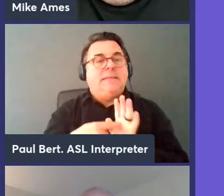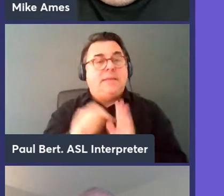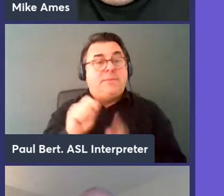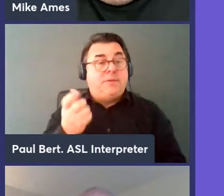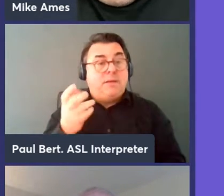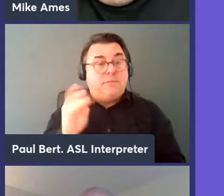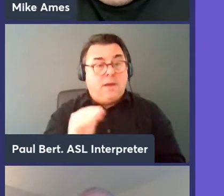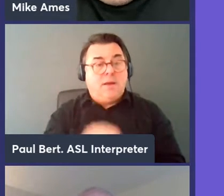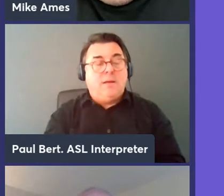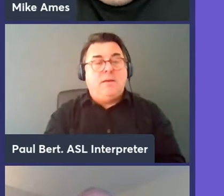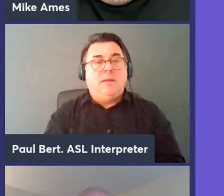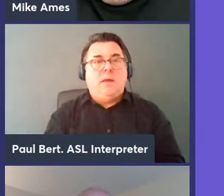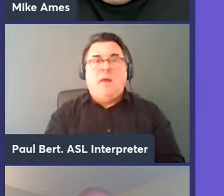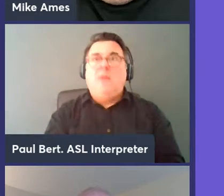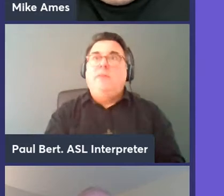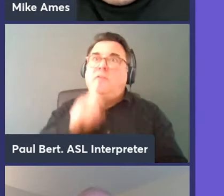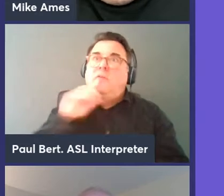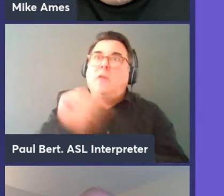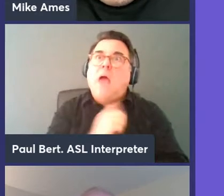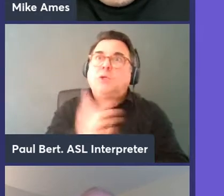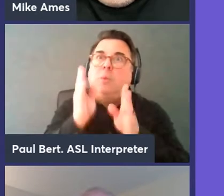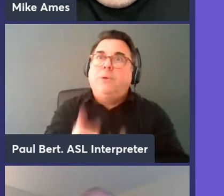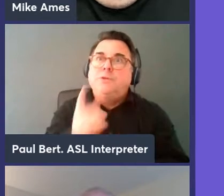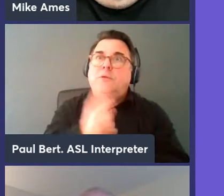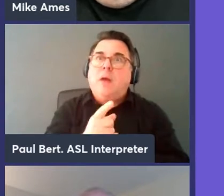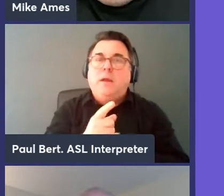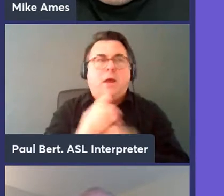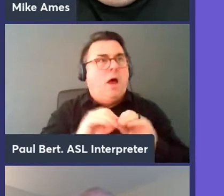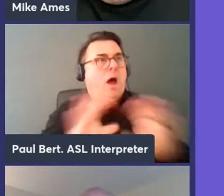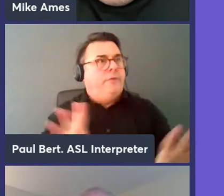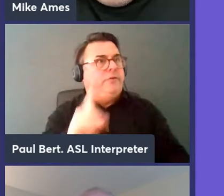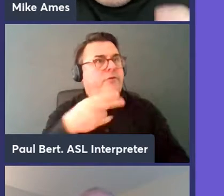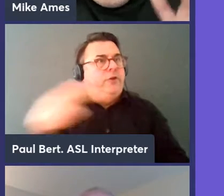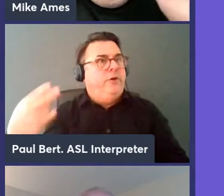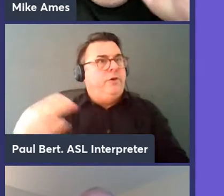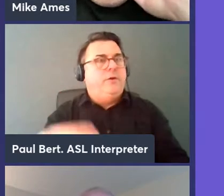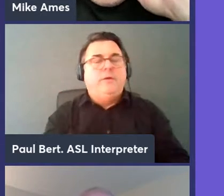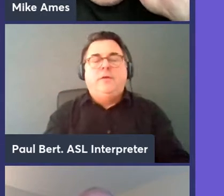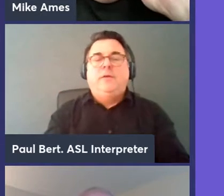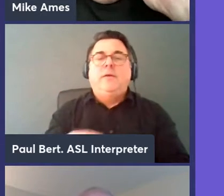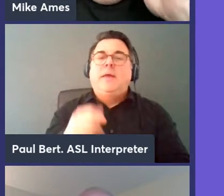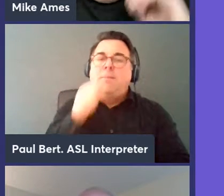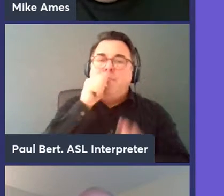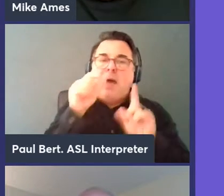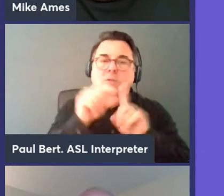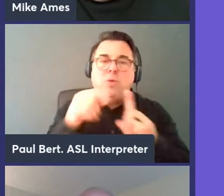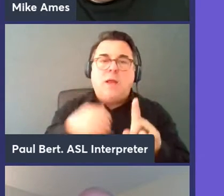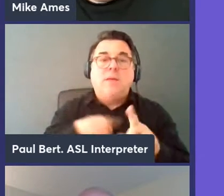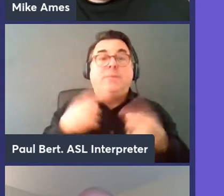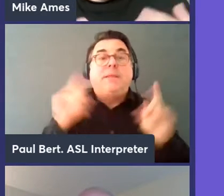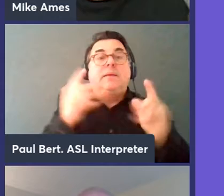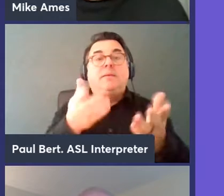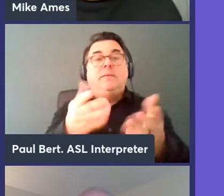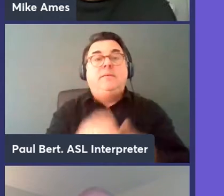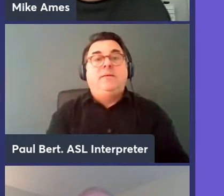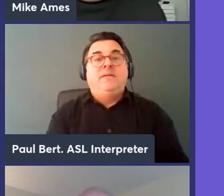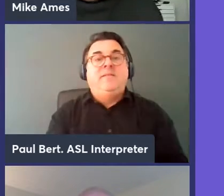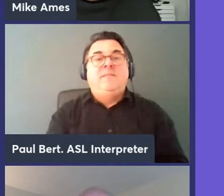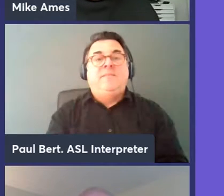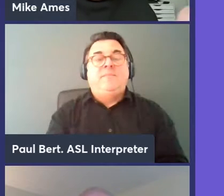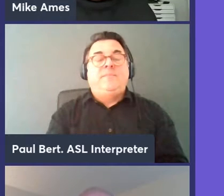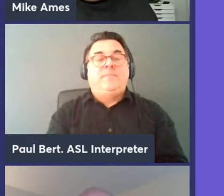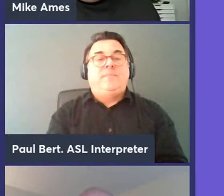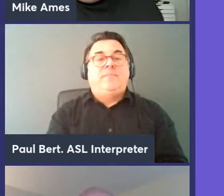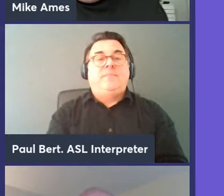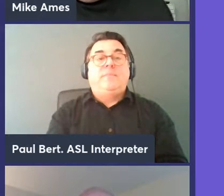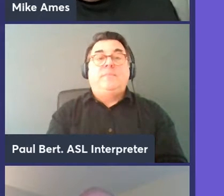example.com. This is totally a real person, Yeah, obviously. and she has password. And so we hit next. And what we might do is